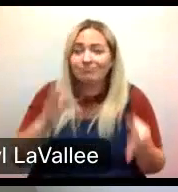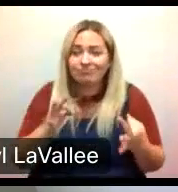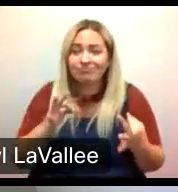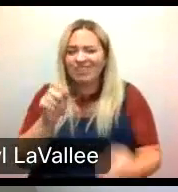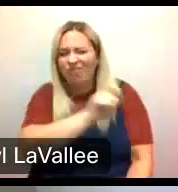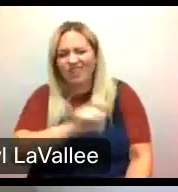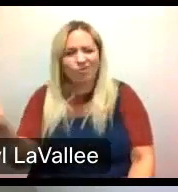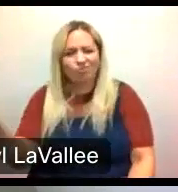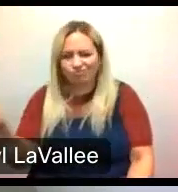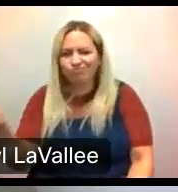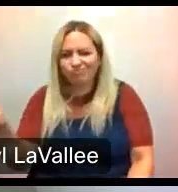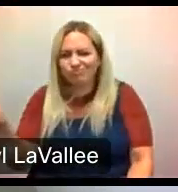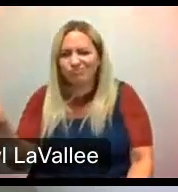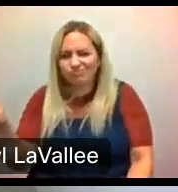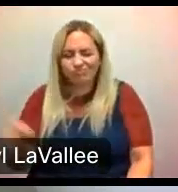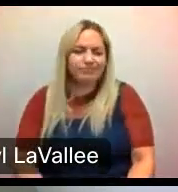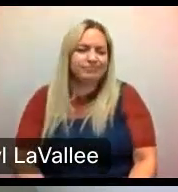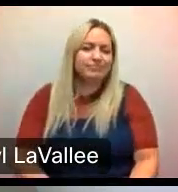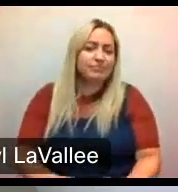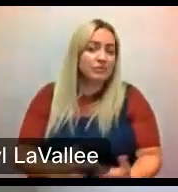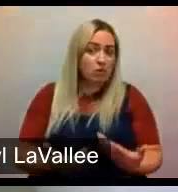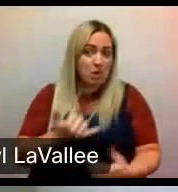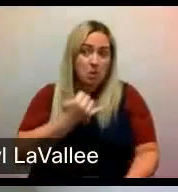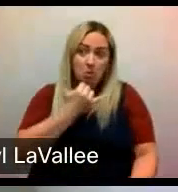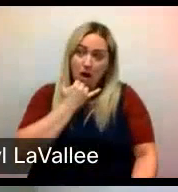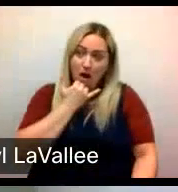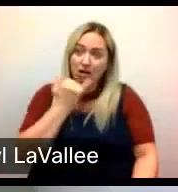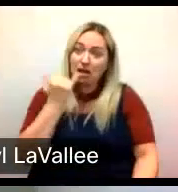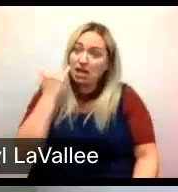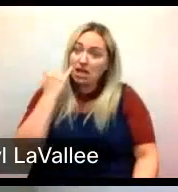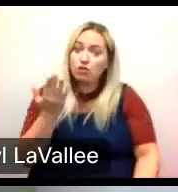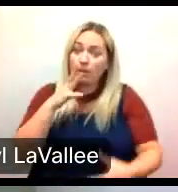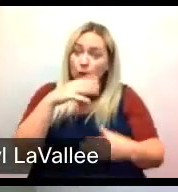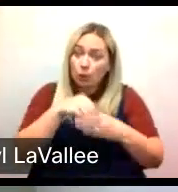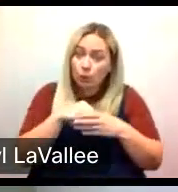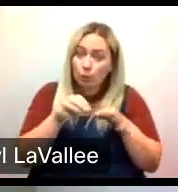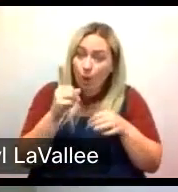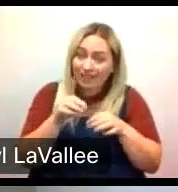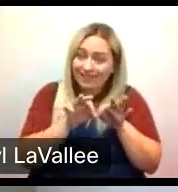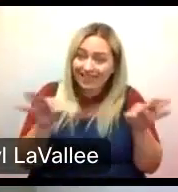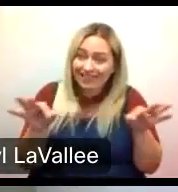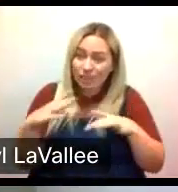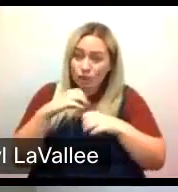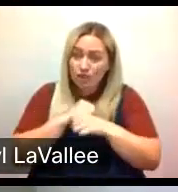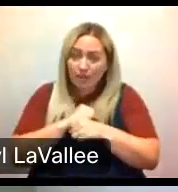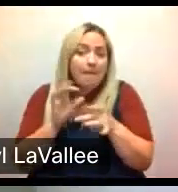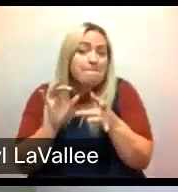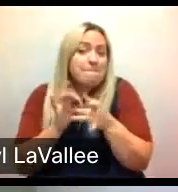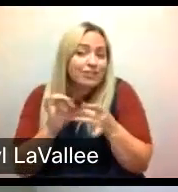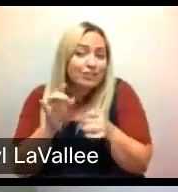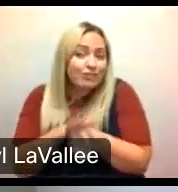out. Would it be wrong if you maybe included a sentence in your summary that mentioned